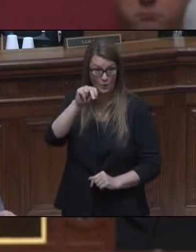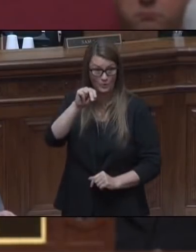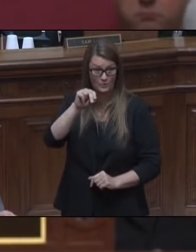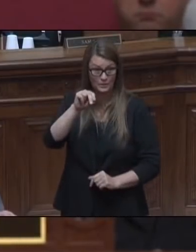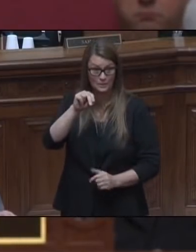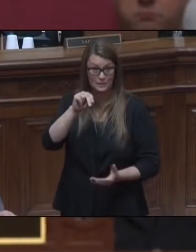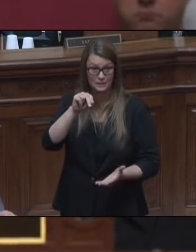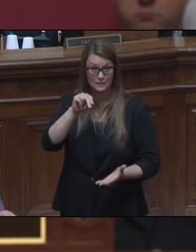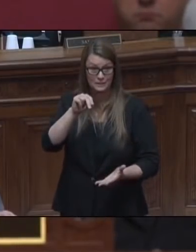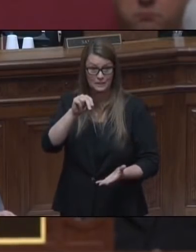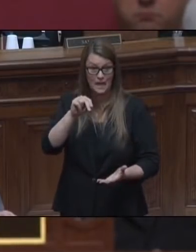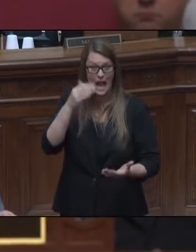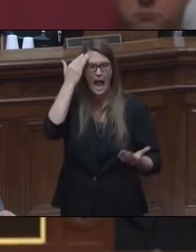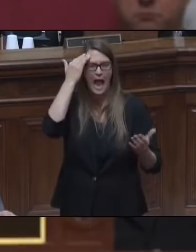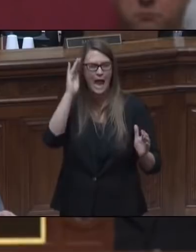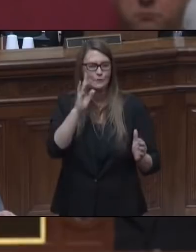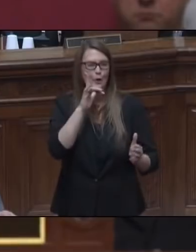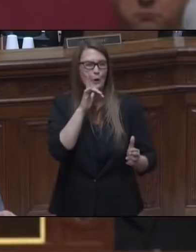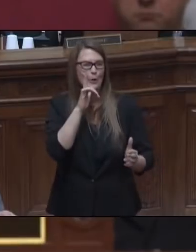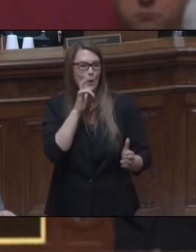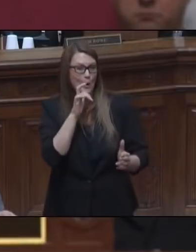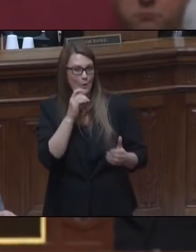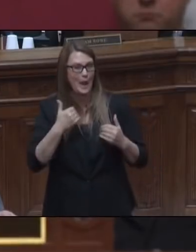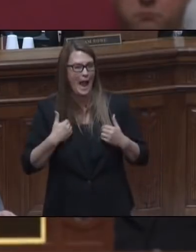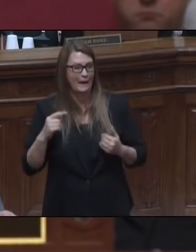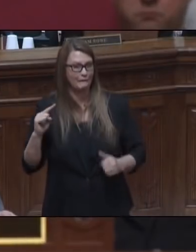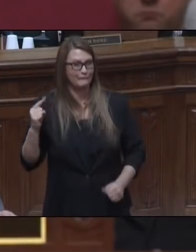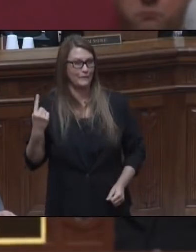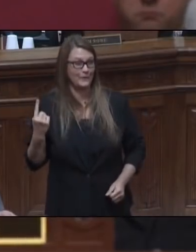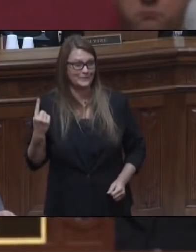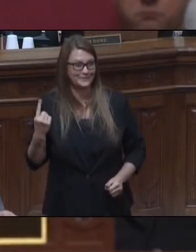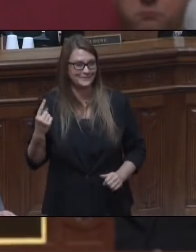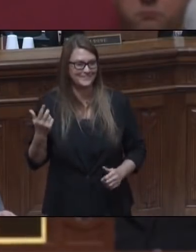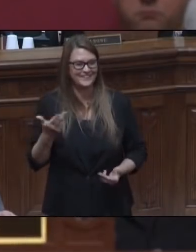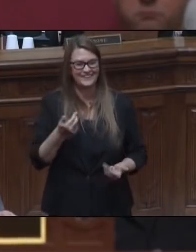accused Kathy of being a carrier, to tell you the truth,